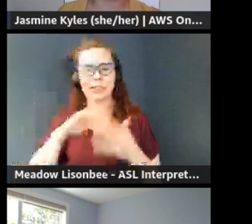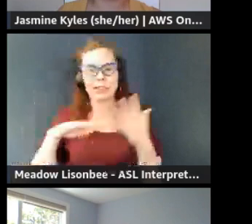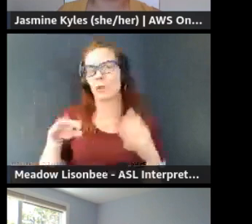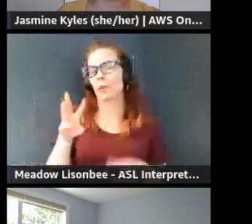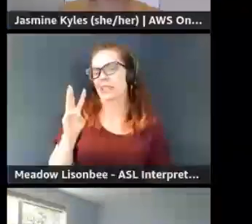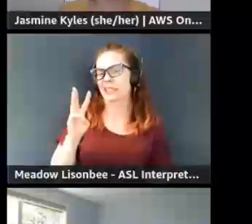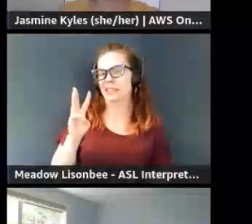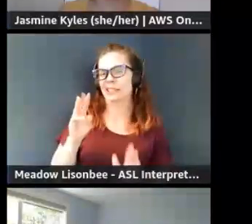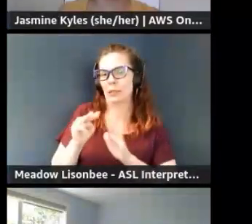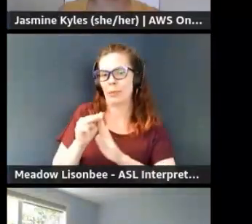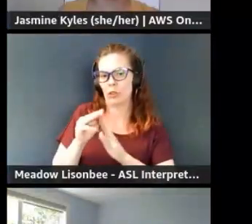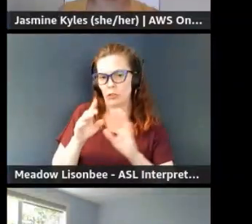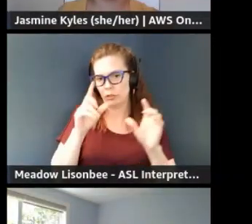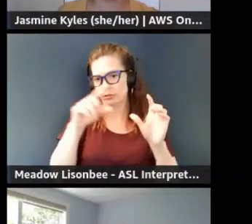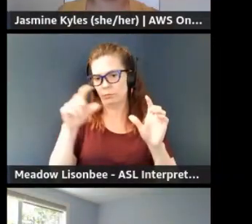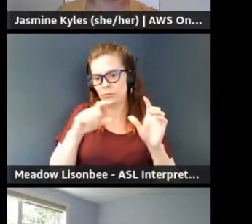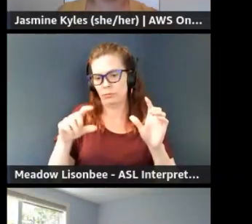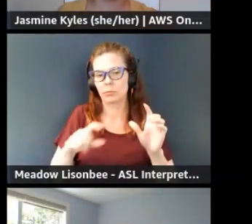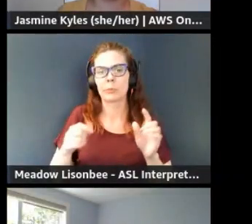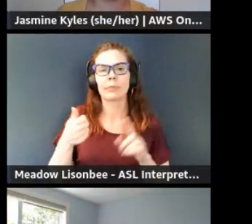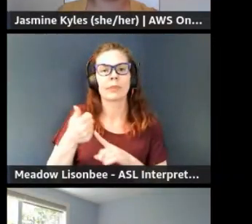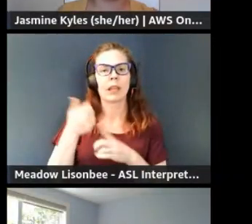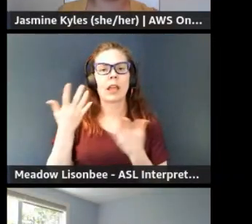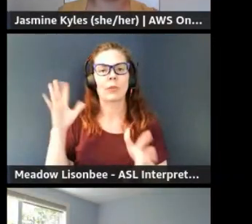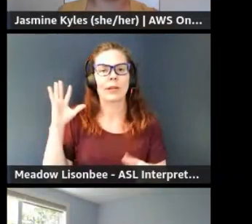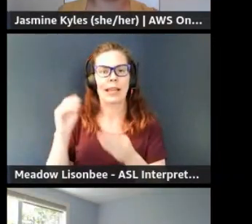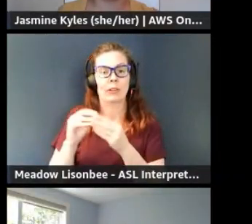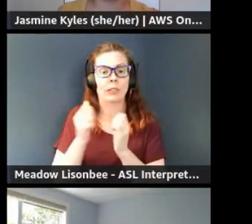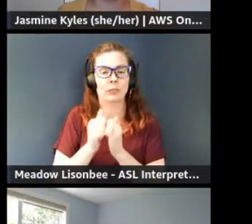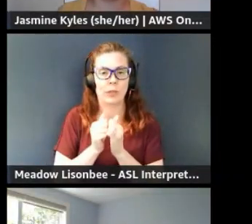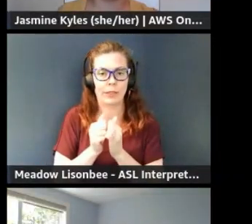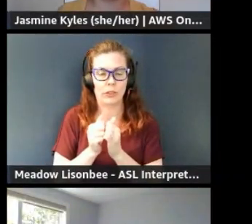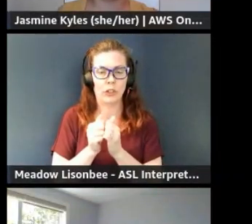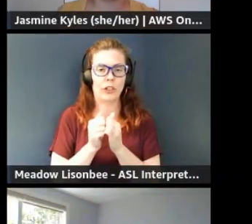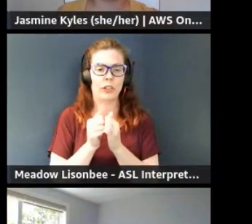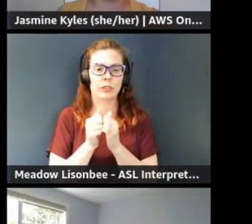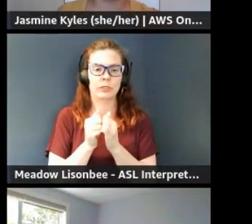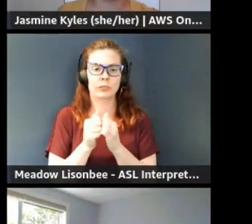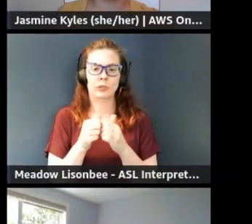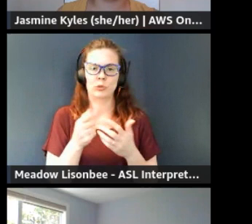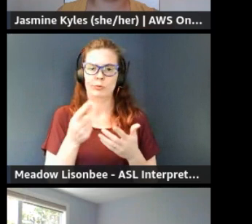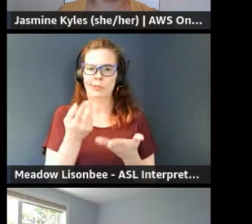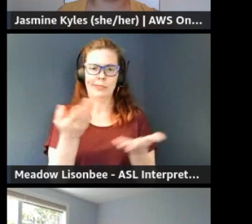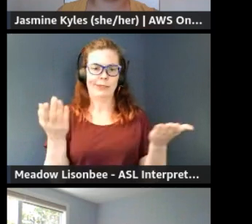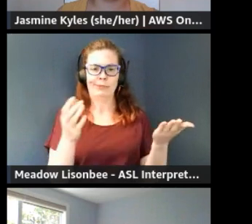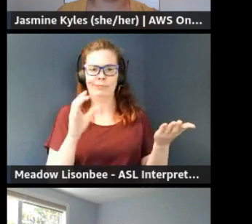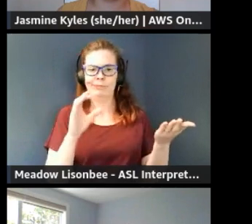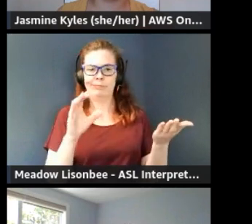models that have been aggregated together into this carousel.